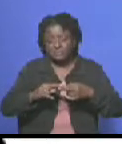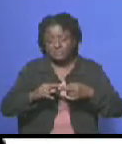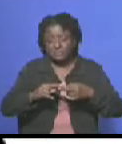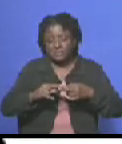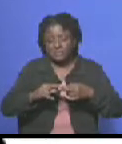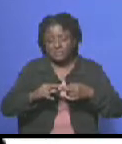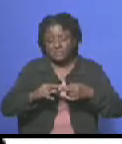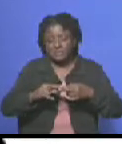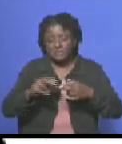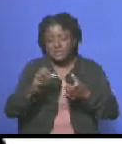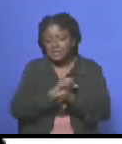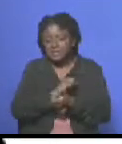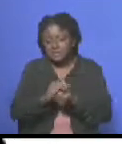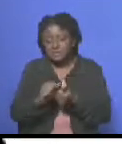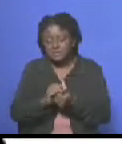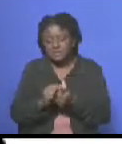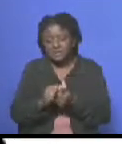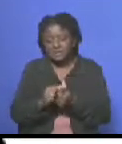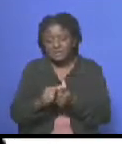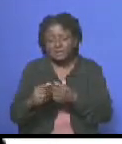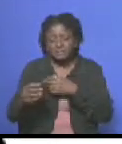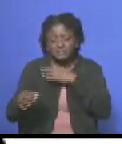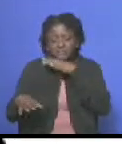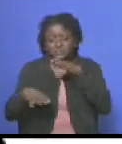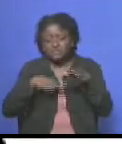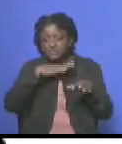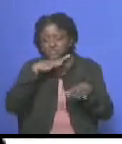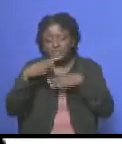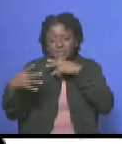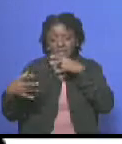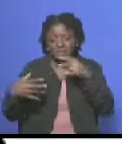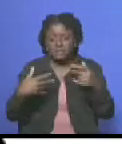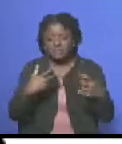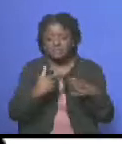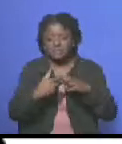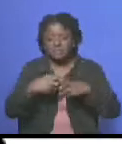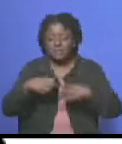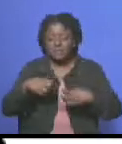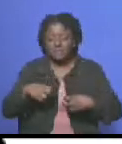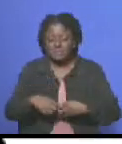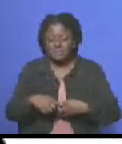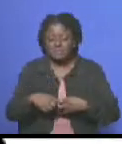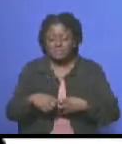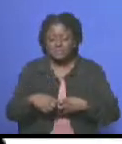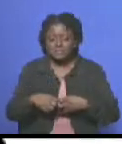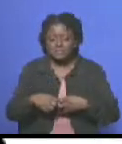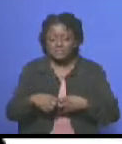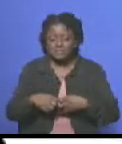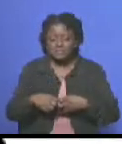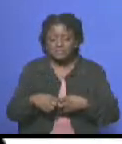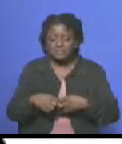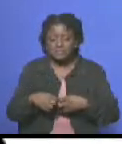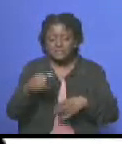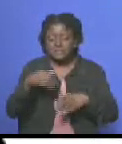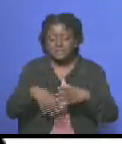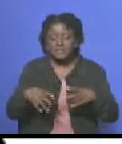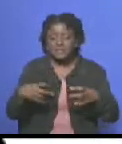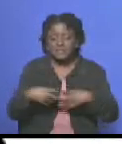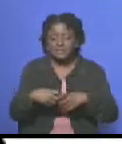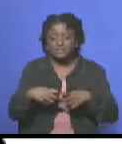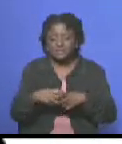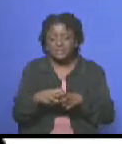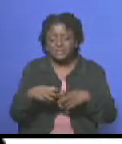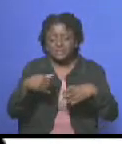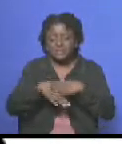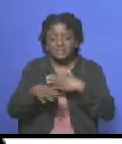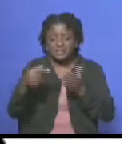debilitating and vexing problems that have plagued the electricity sector in this